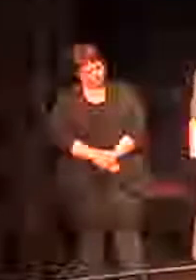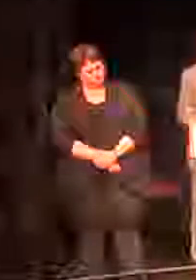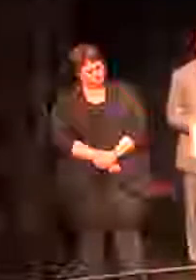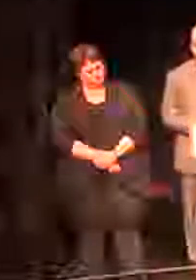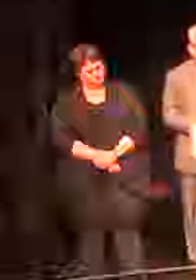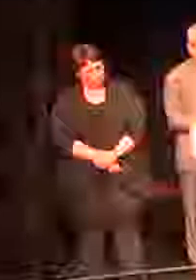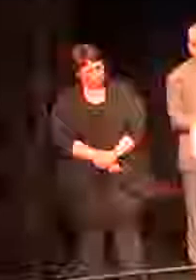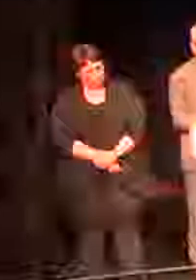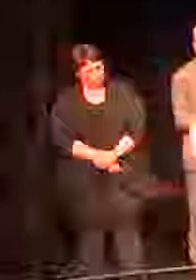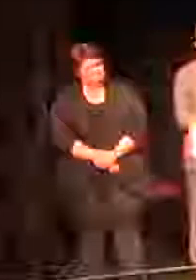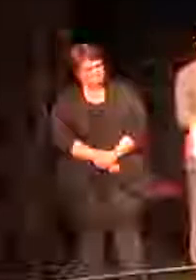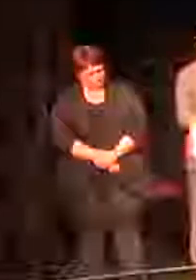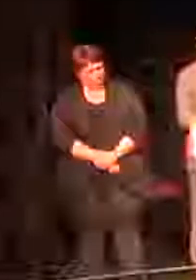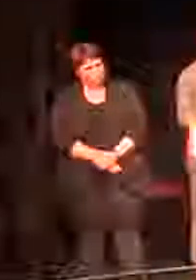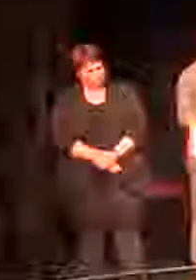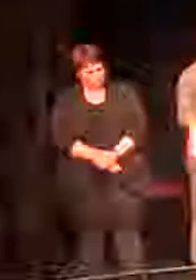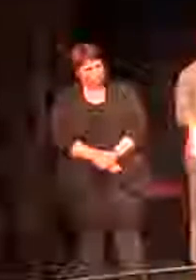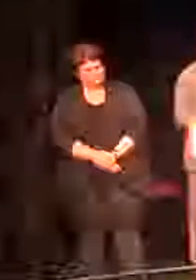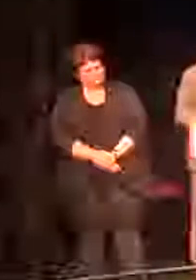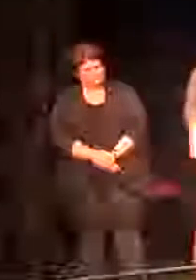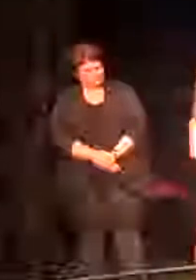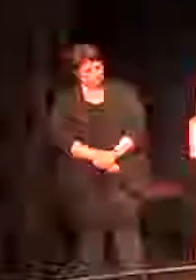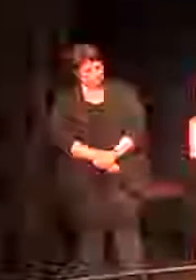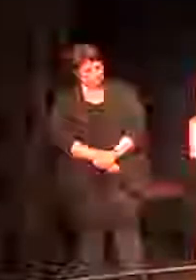Just like the tobacco prohibition, you know,